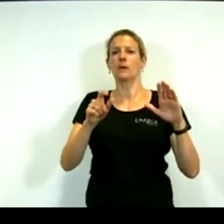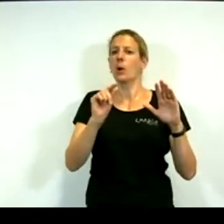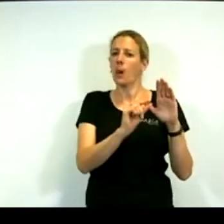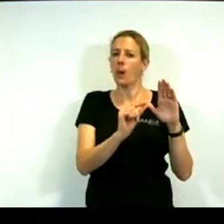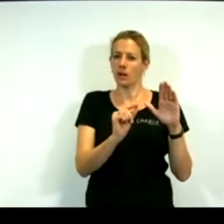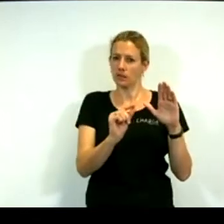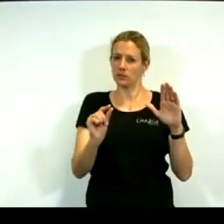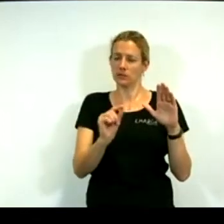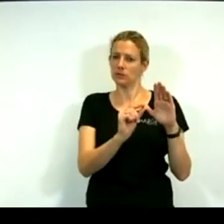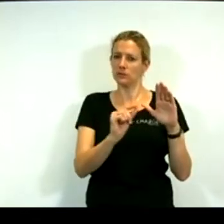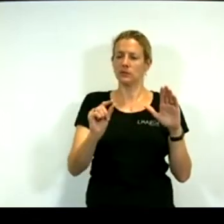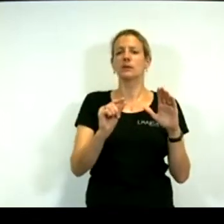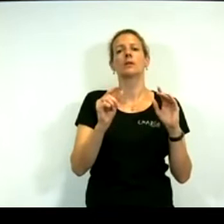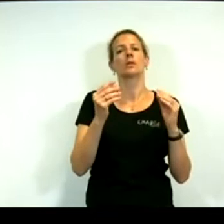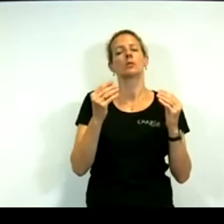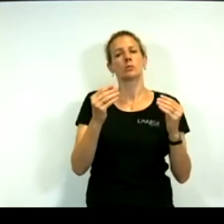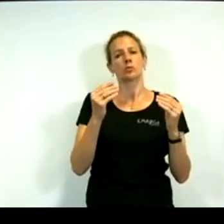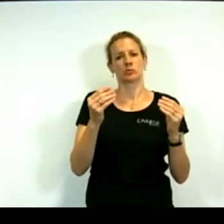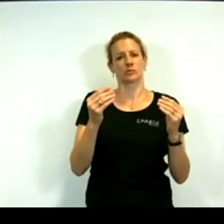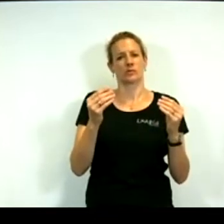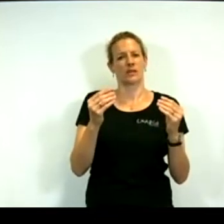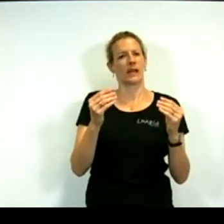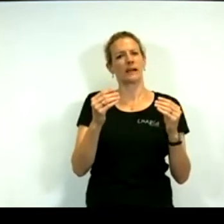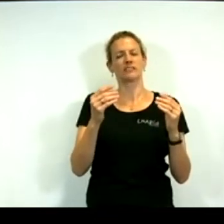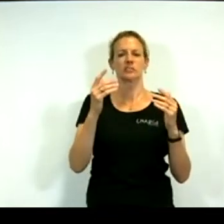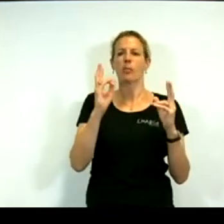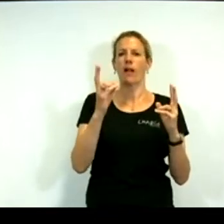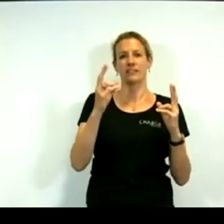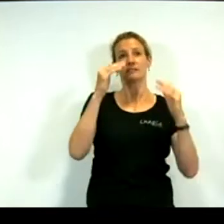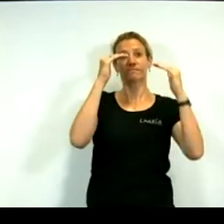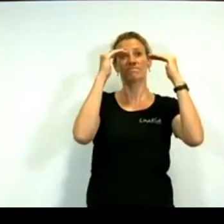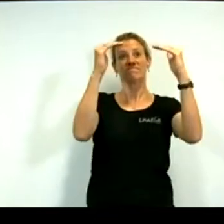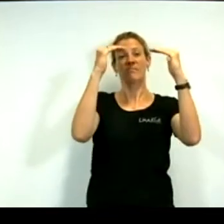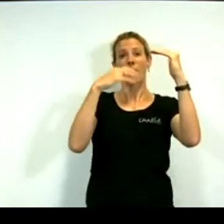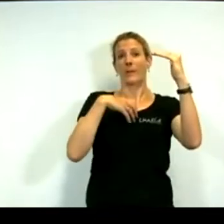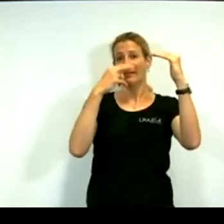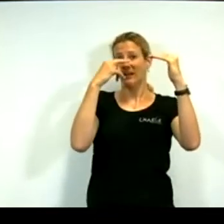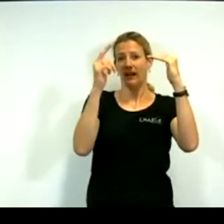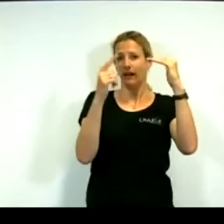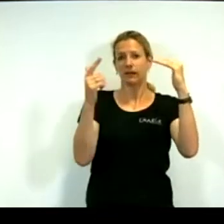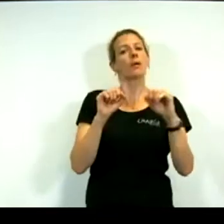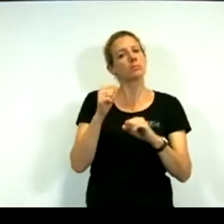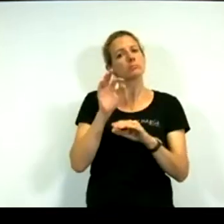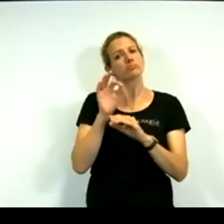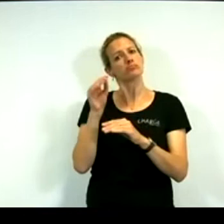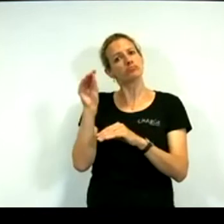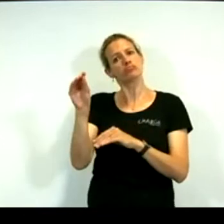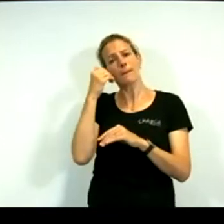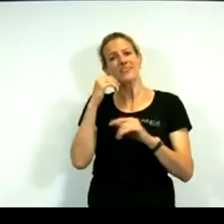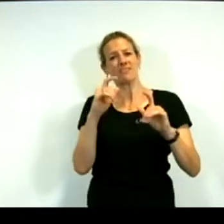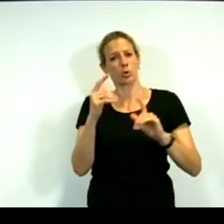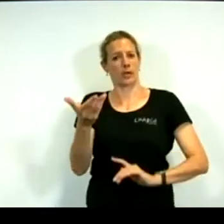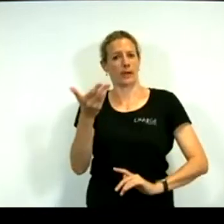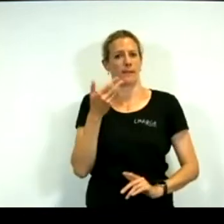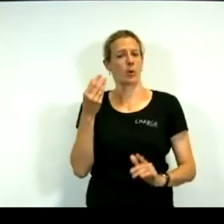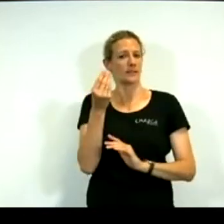field problem, but they should give you a drawing or a photograph, and they usually don't. I used to go on about this